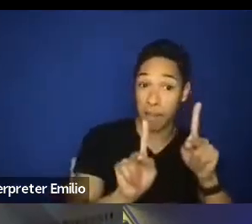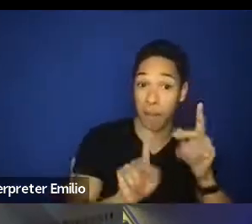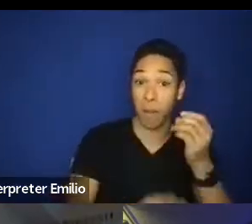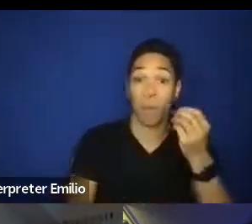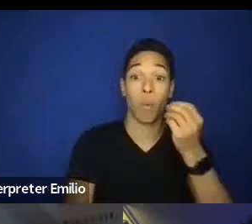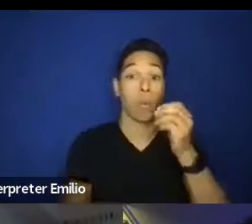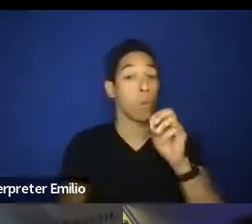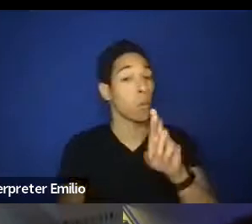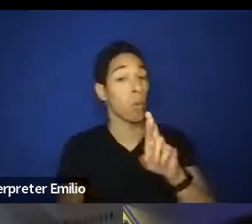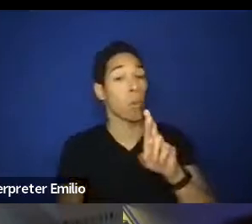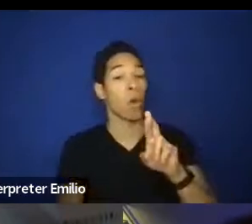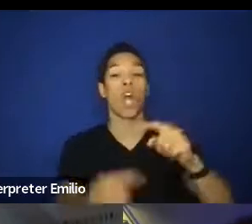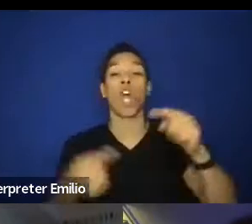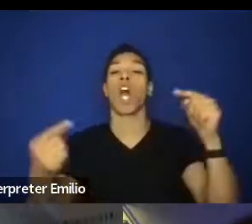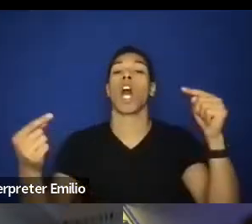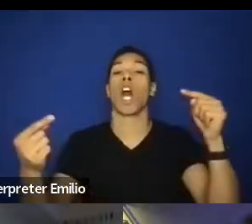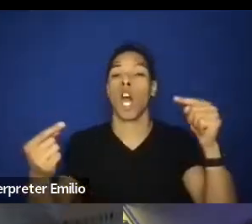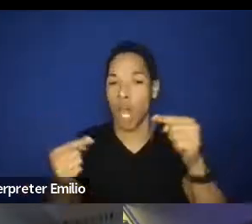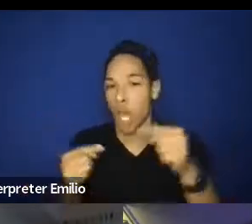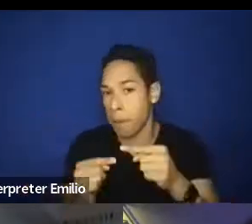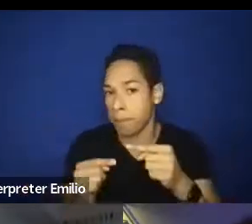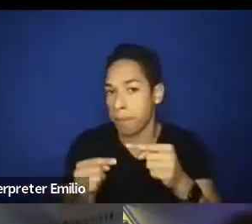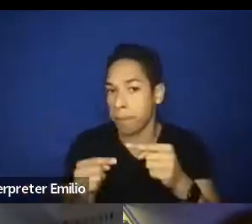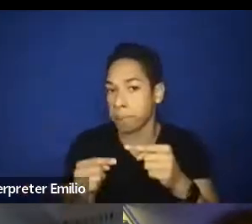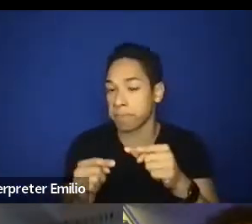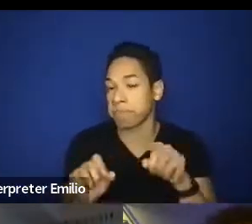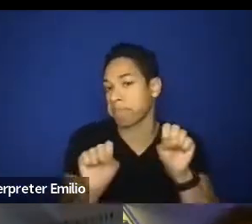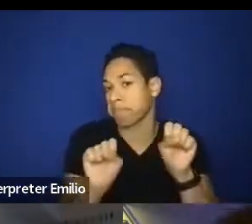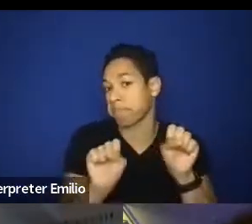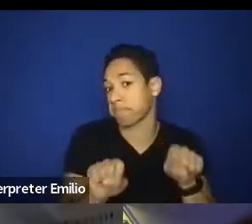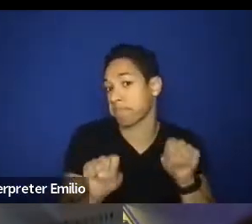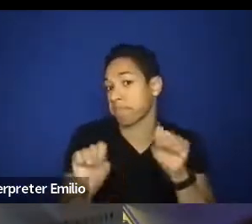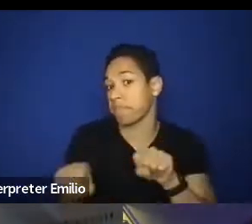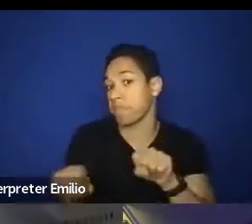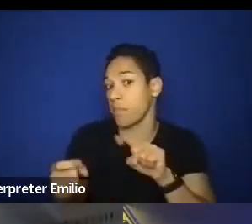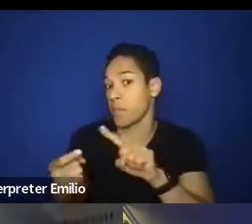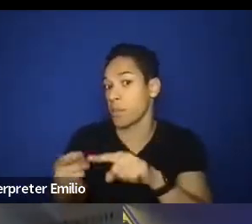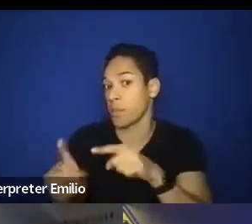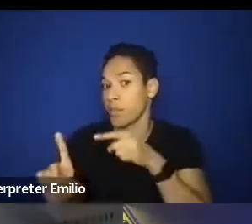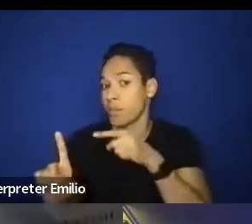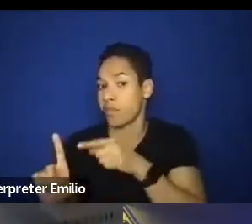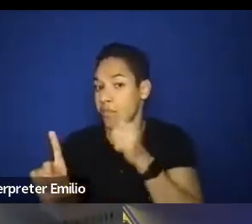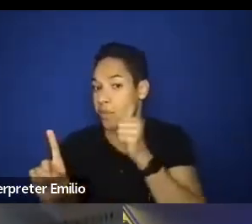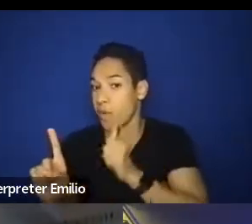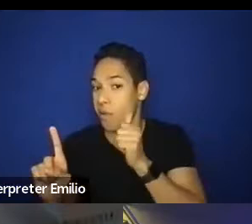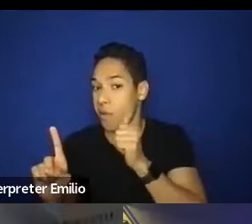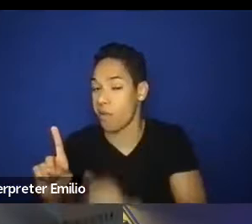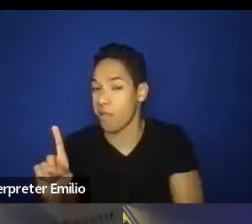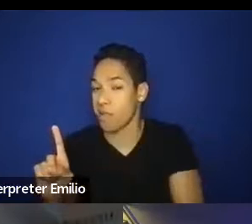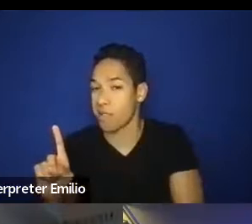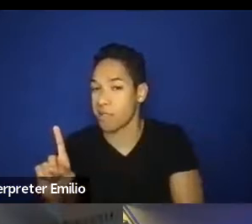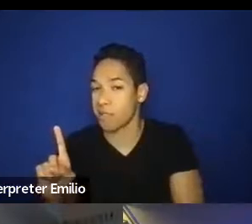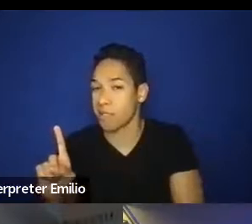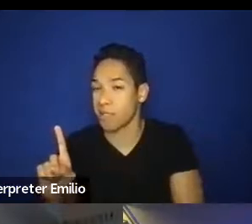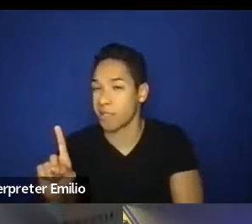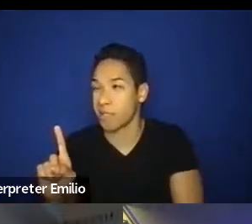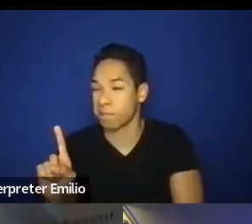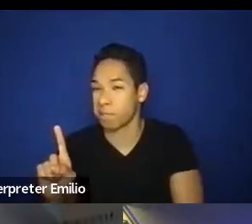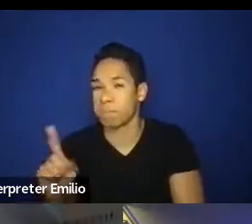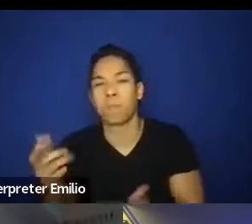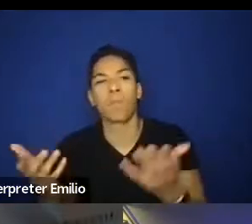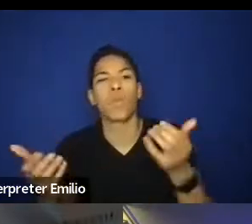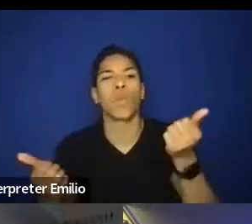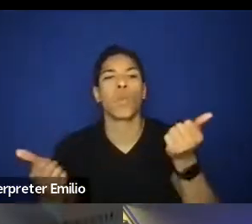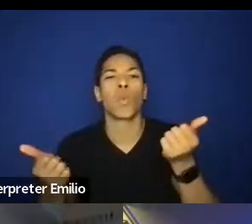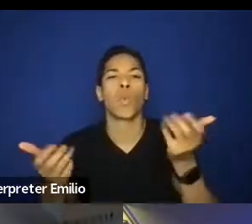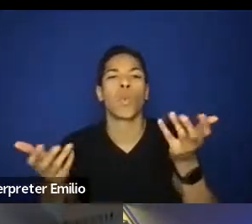about the harm you probably could do to this girl. But it's like, what is the greater